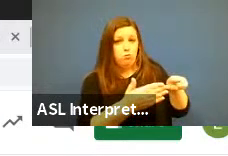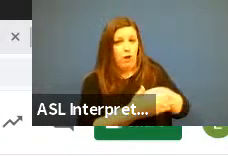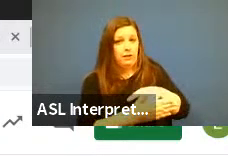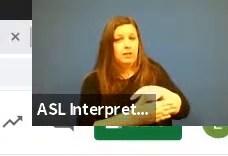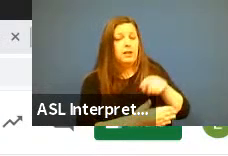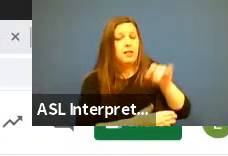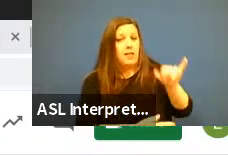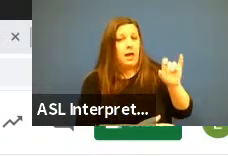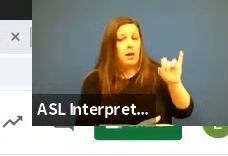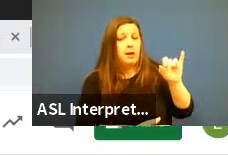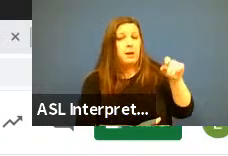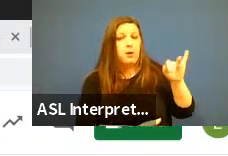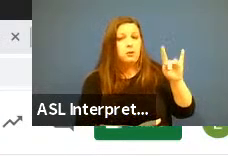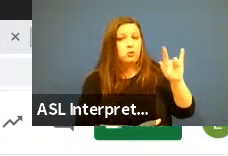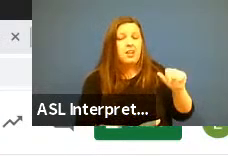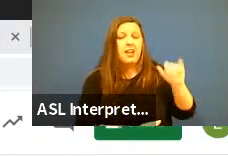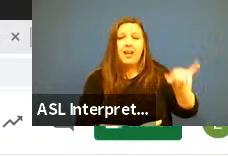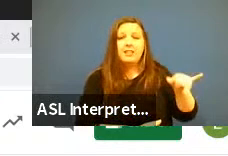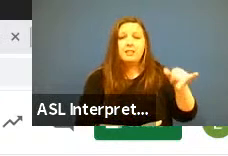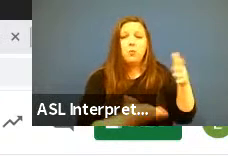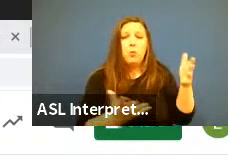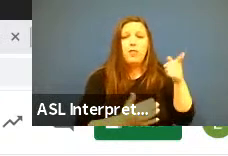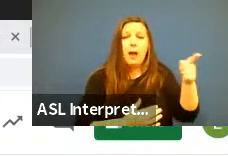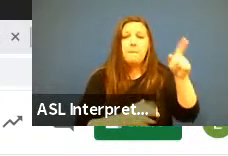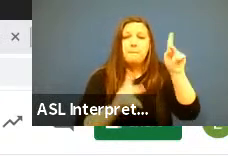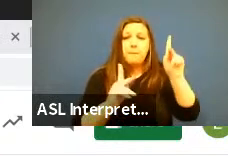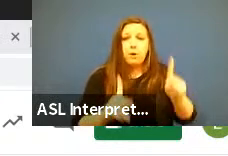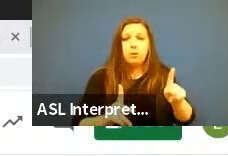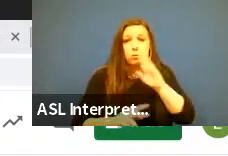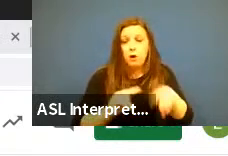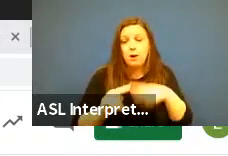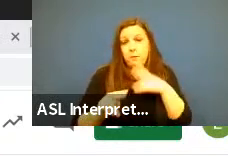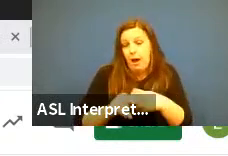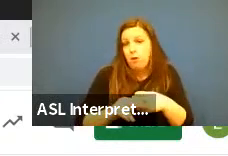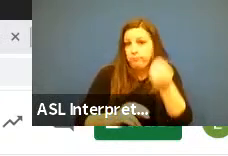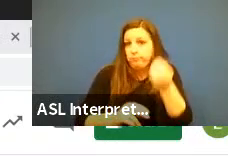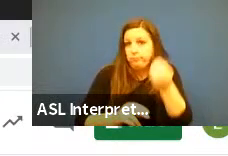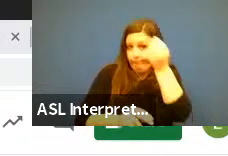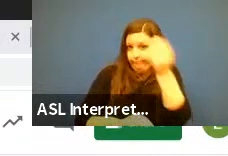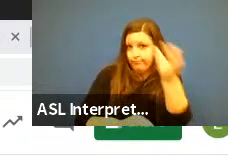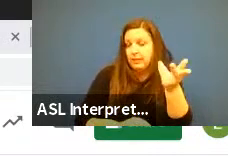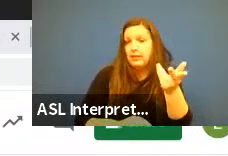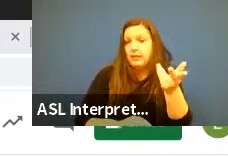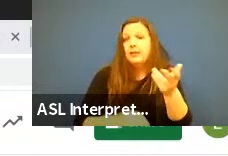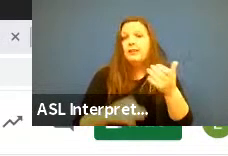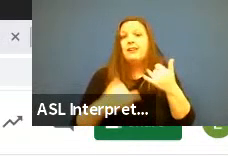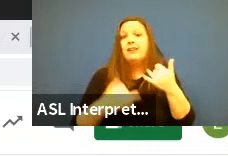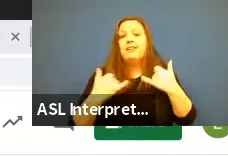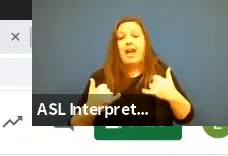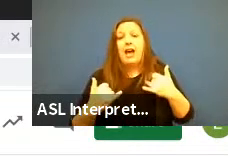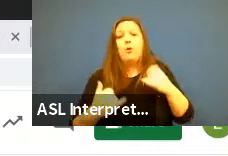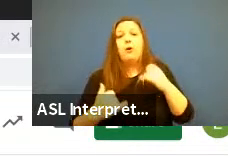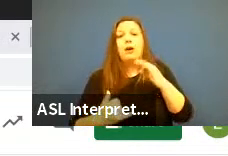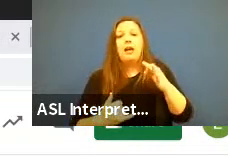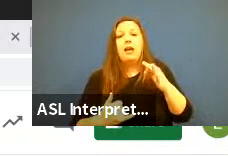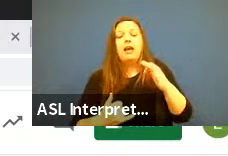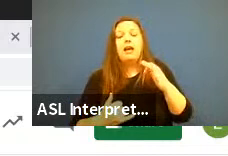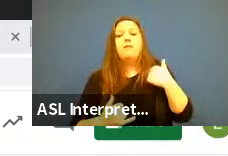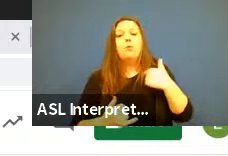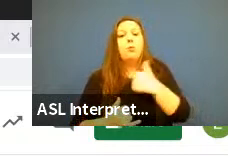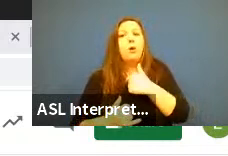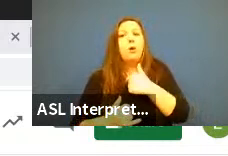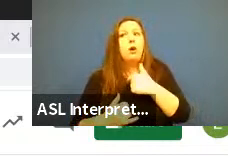Patricia. That's what that person was talking about. Now, as far as establishing a